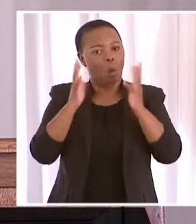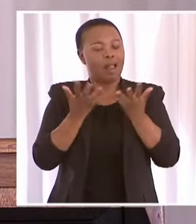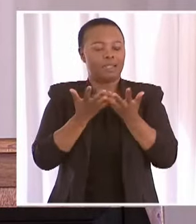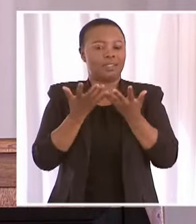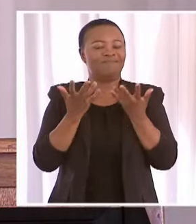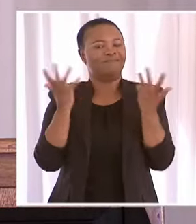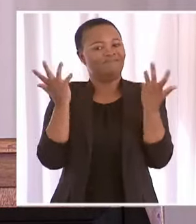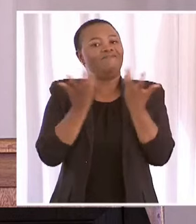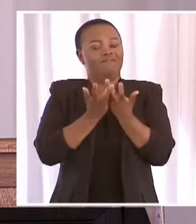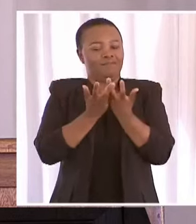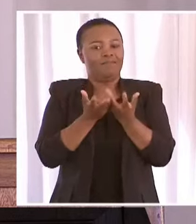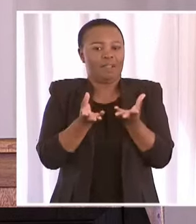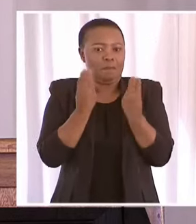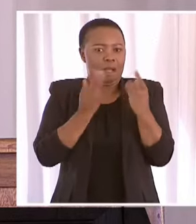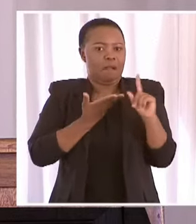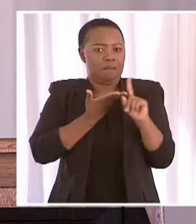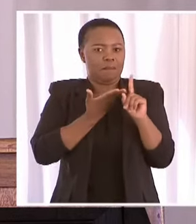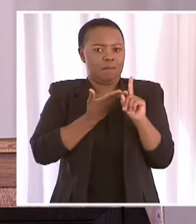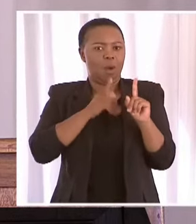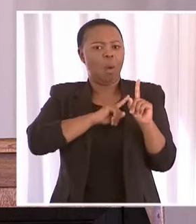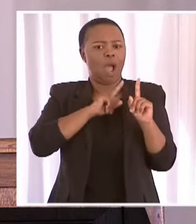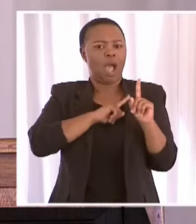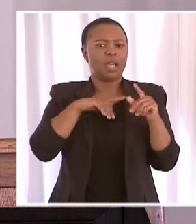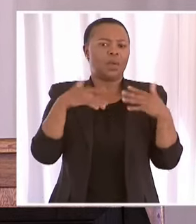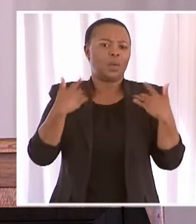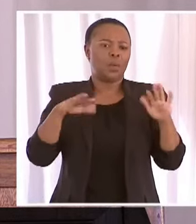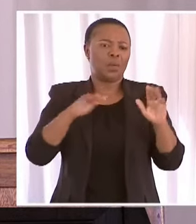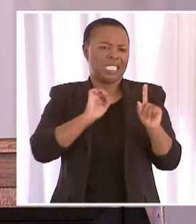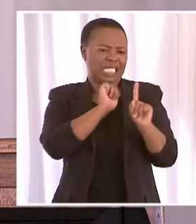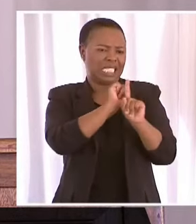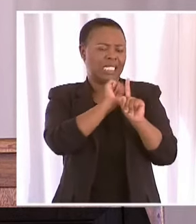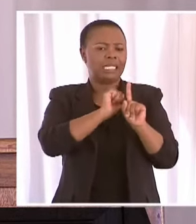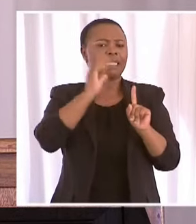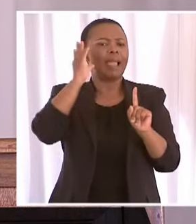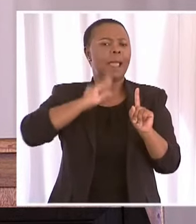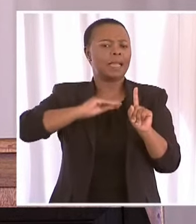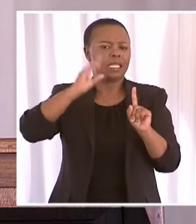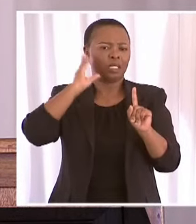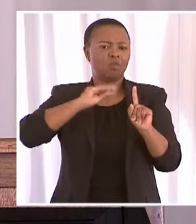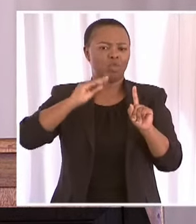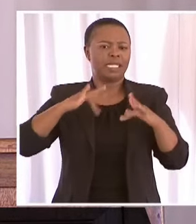after what he has gone through.